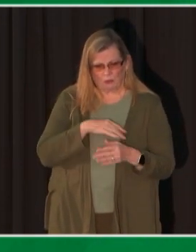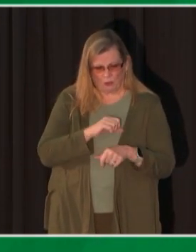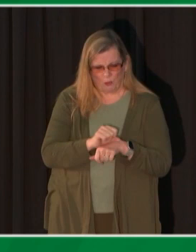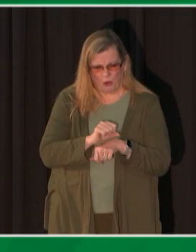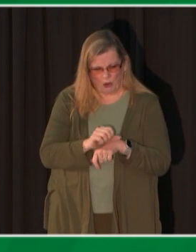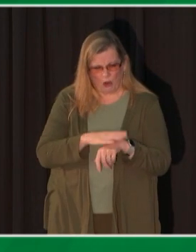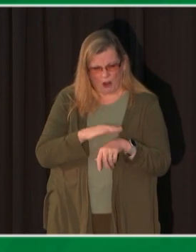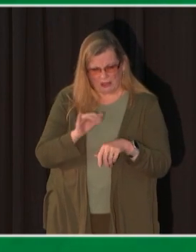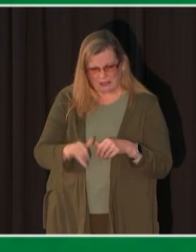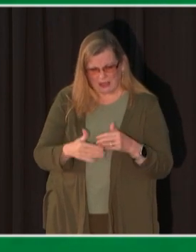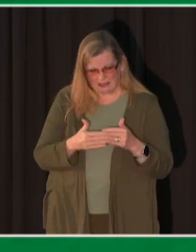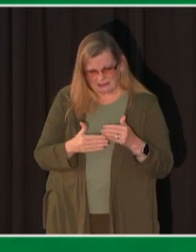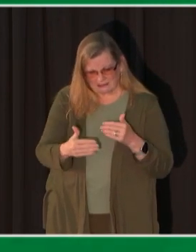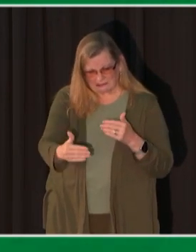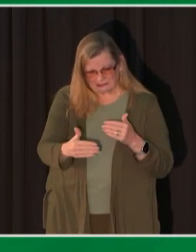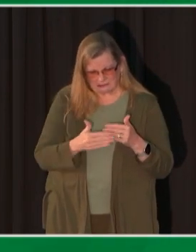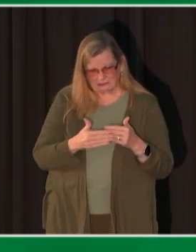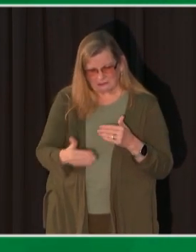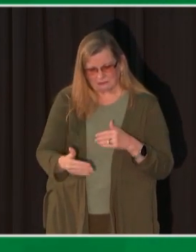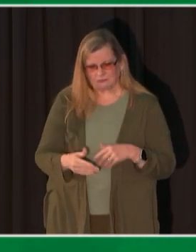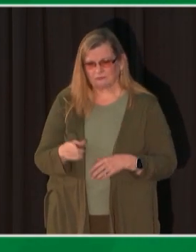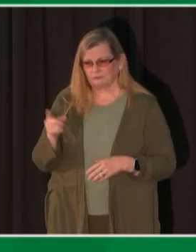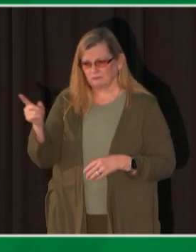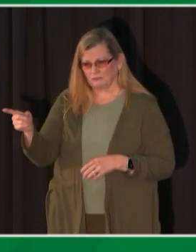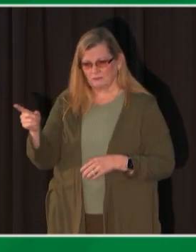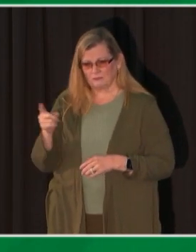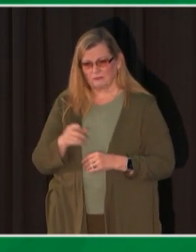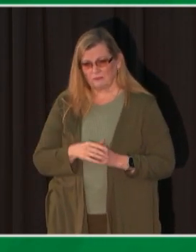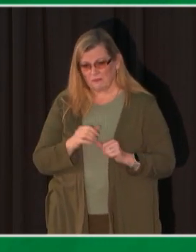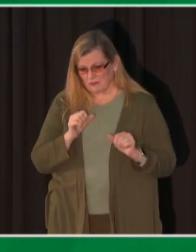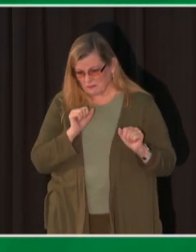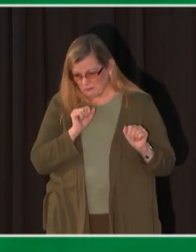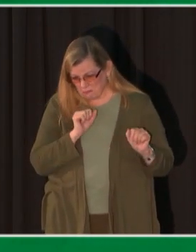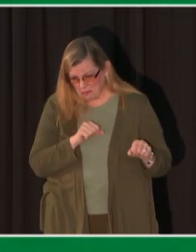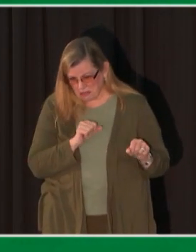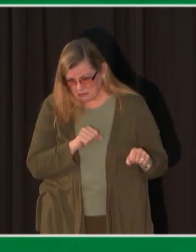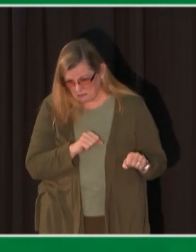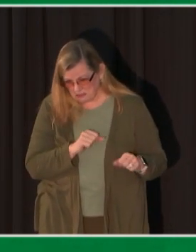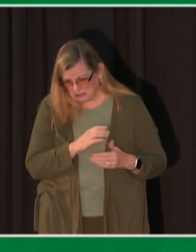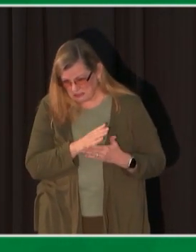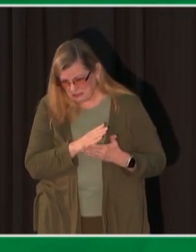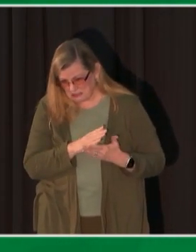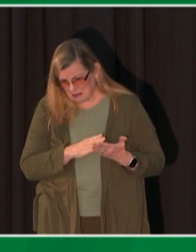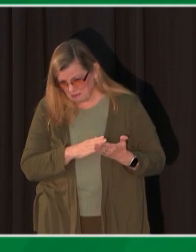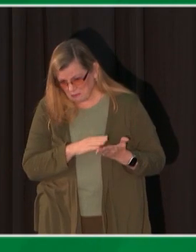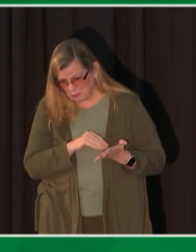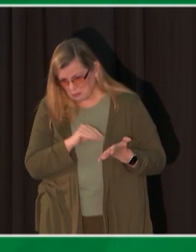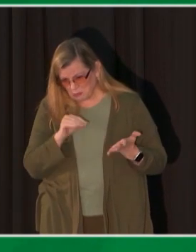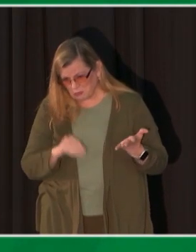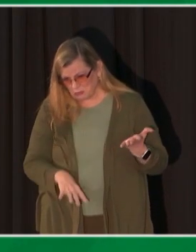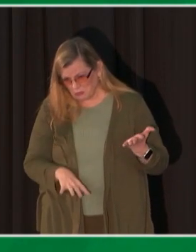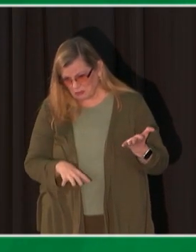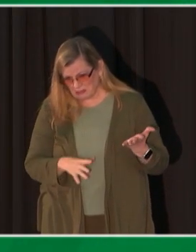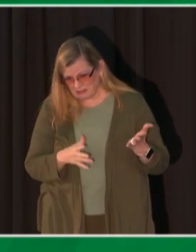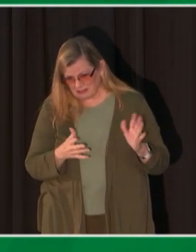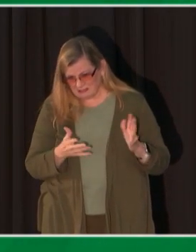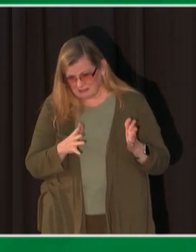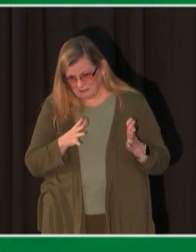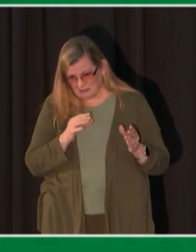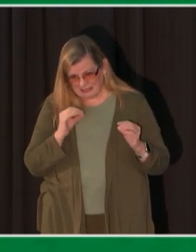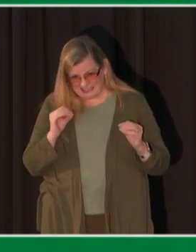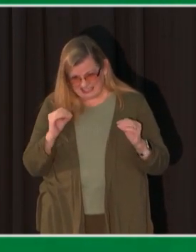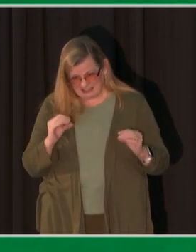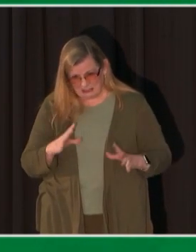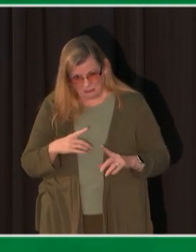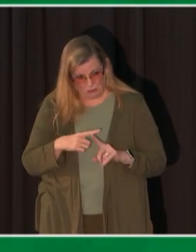Is it possible that there have been students that have not been in touch with their classroom or their teacher in a month? Yes, it's